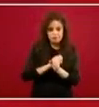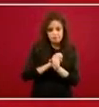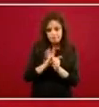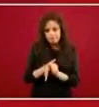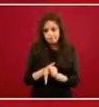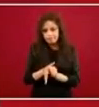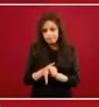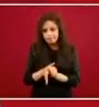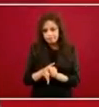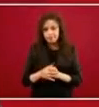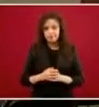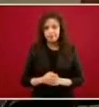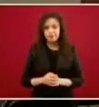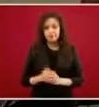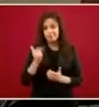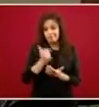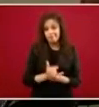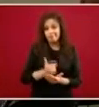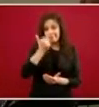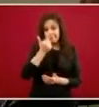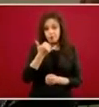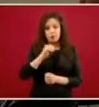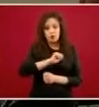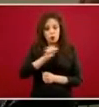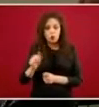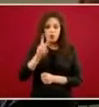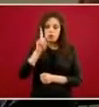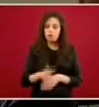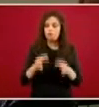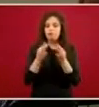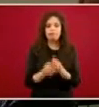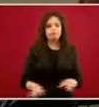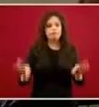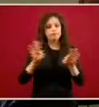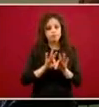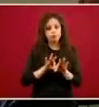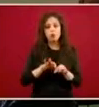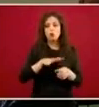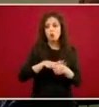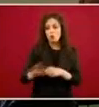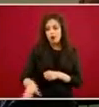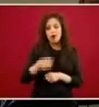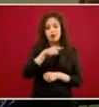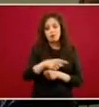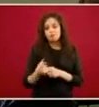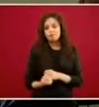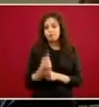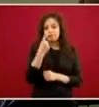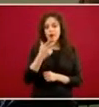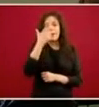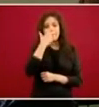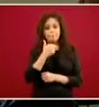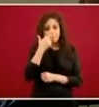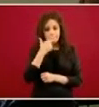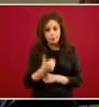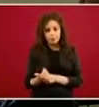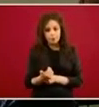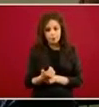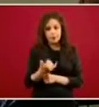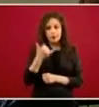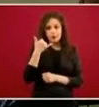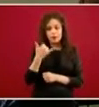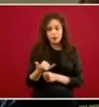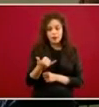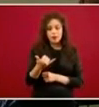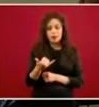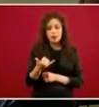of COVID patients that end up dying. And because of having access to